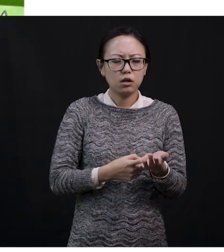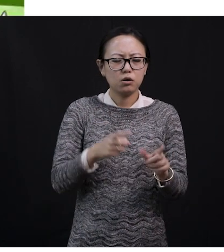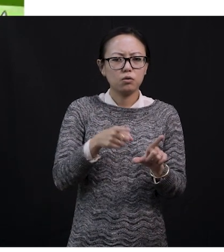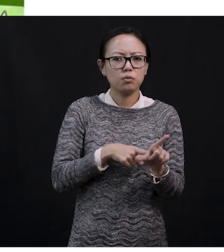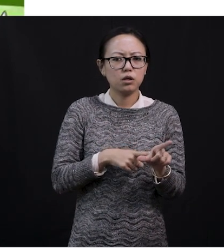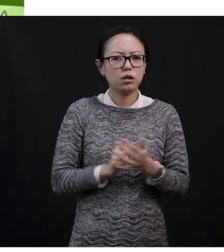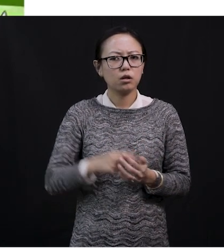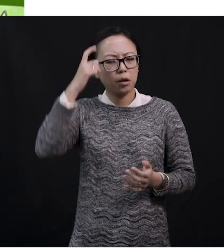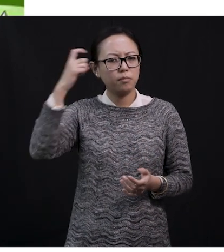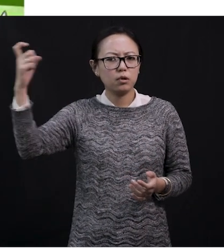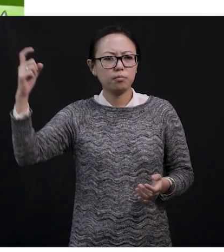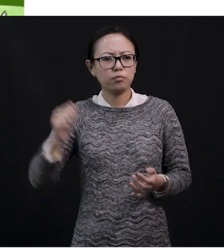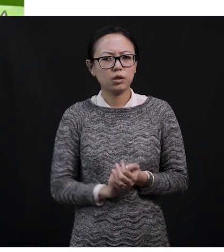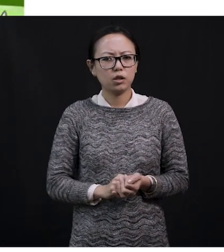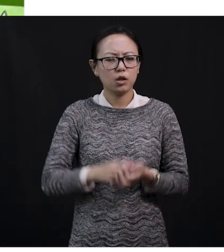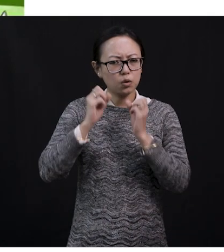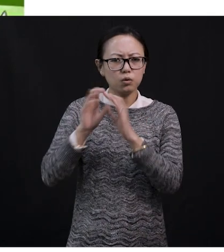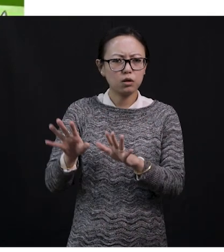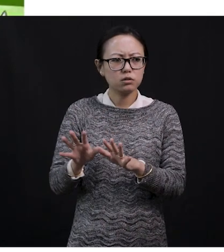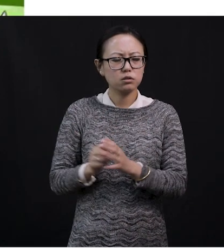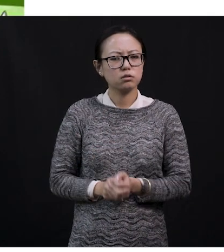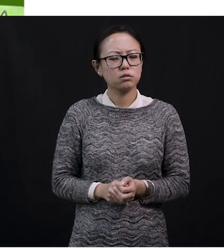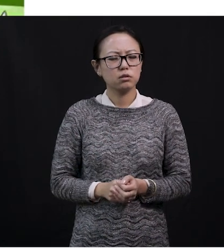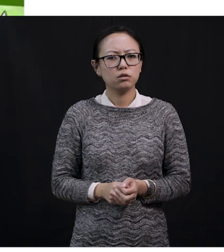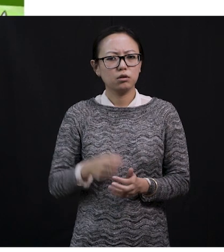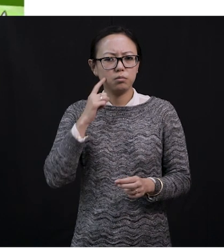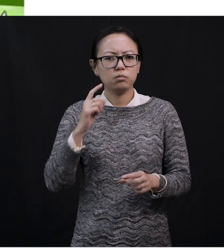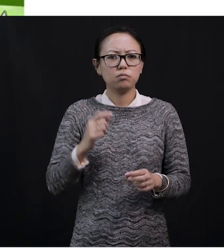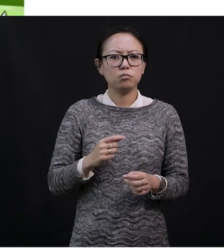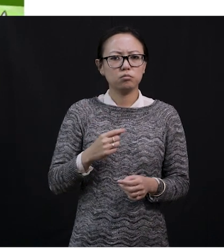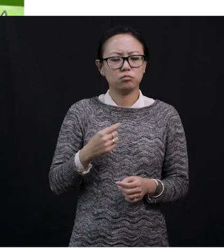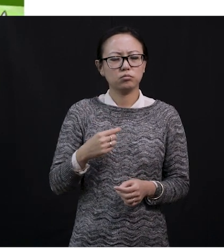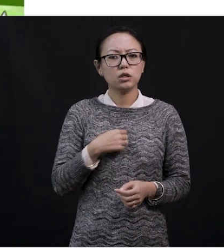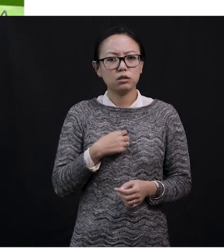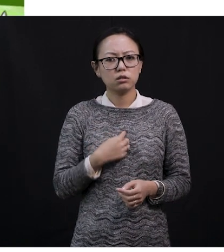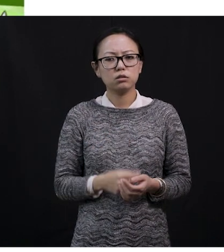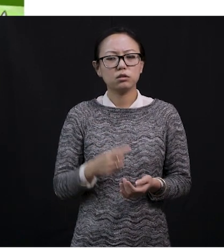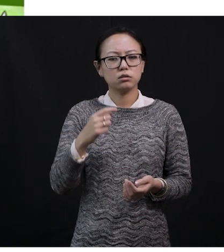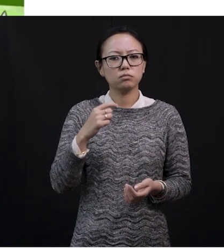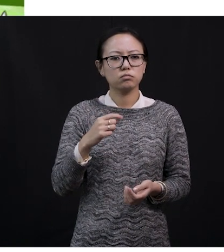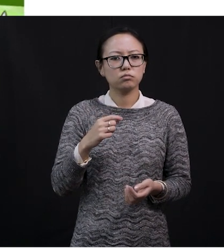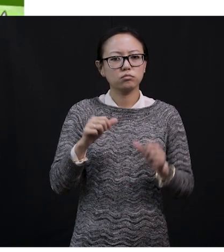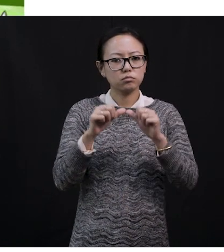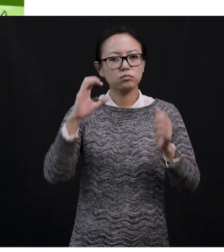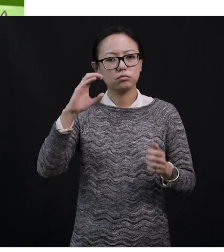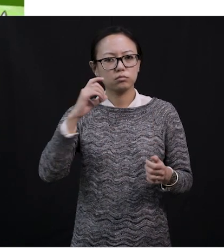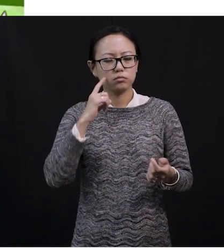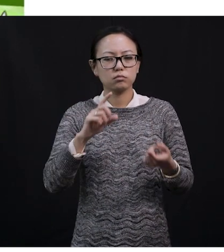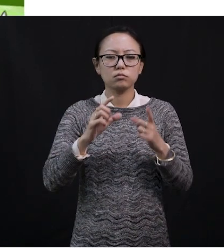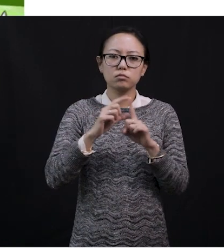is wondering, did I had an injury or did I had an accident whereby I got a head injury? You know, when we